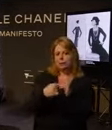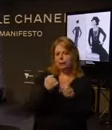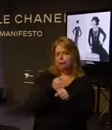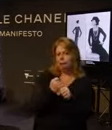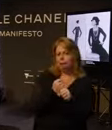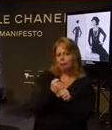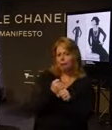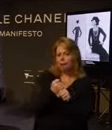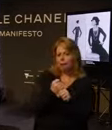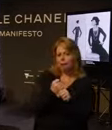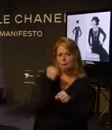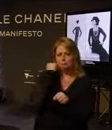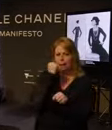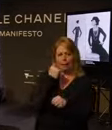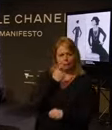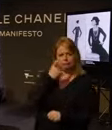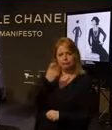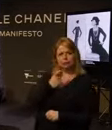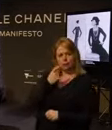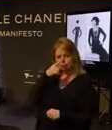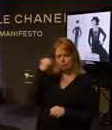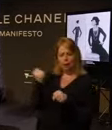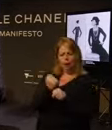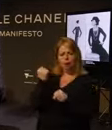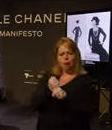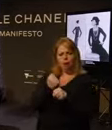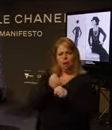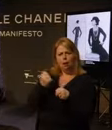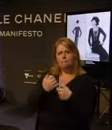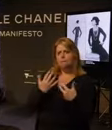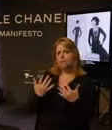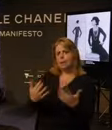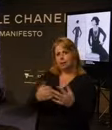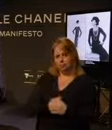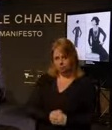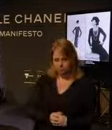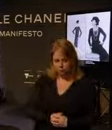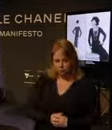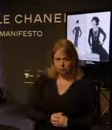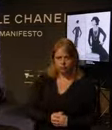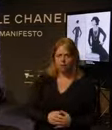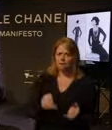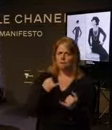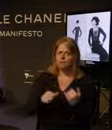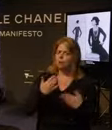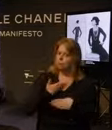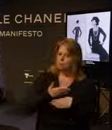and able to be produced en masse. So part of that incredible modernist